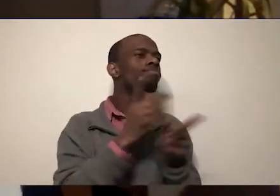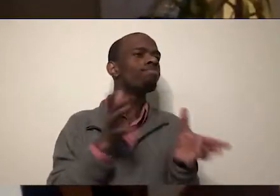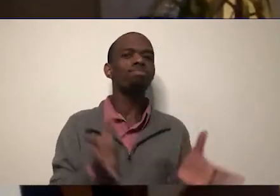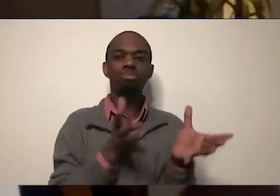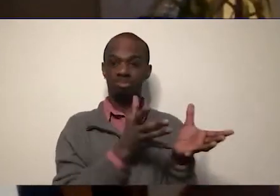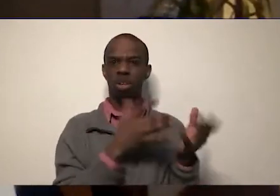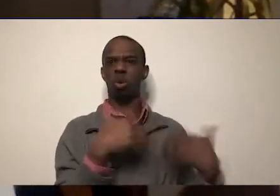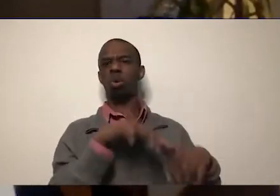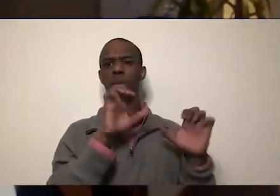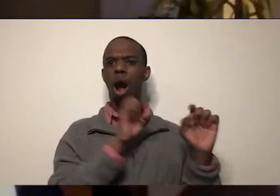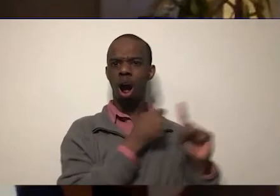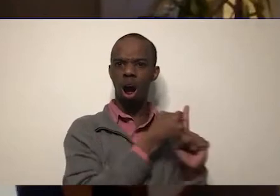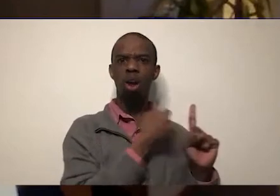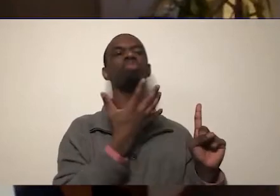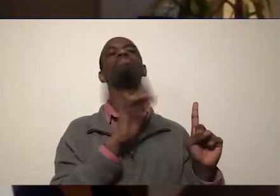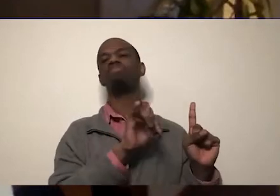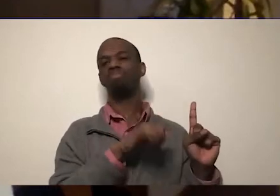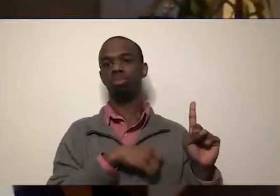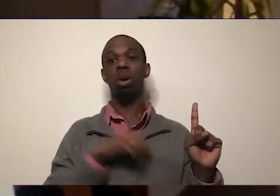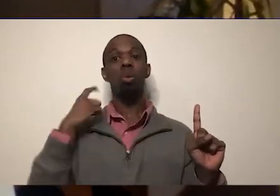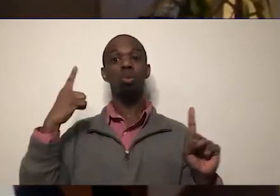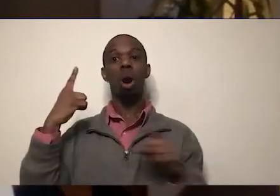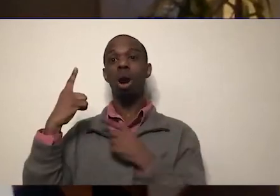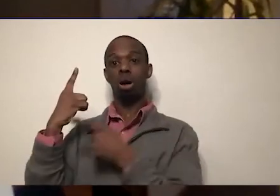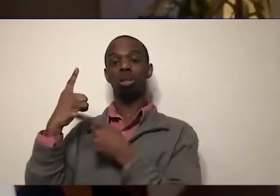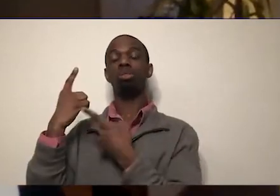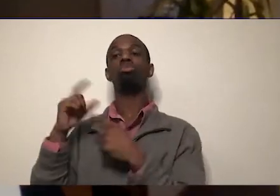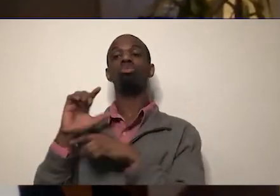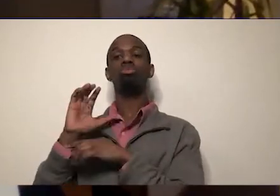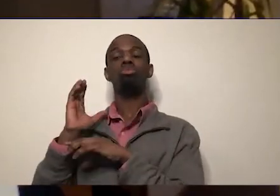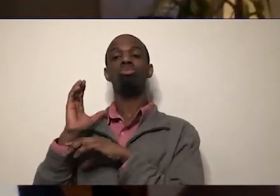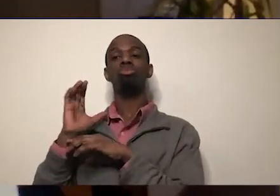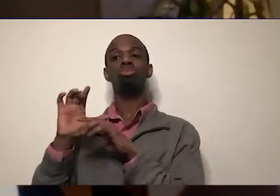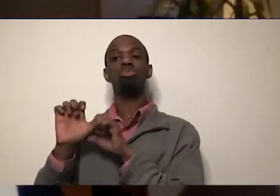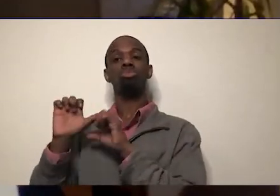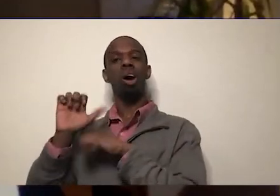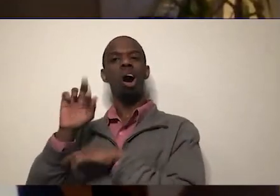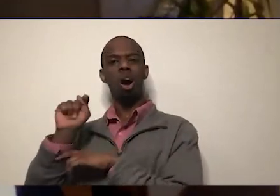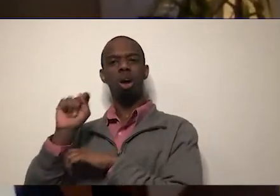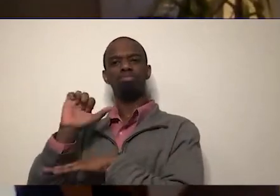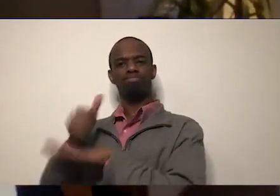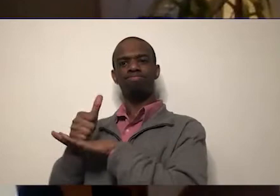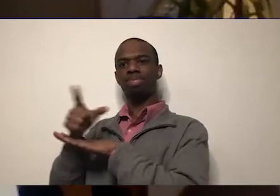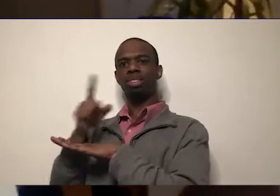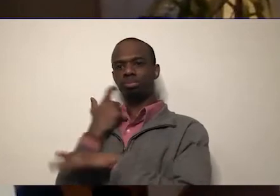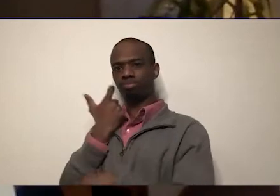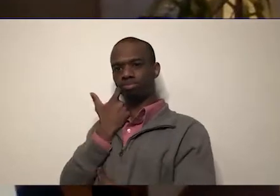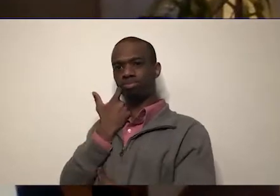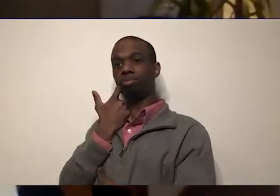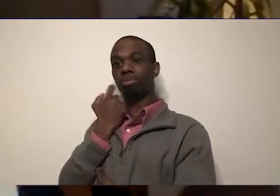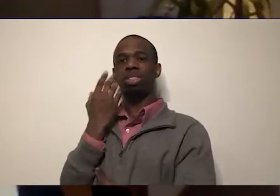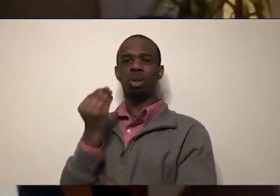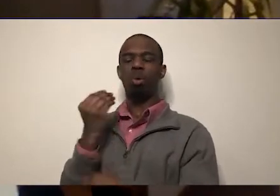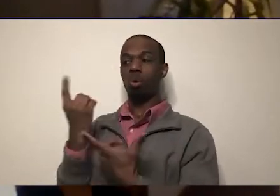in his newly commissioned piece, We Do Not All Breathe the Same Air, delves into the uneven distribution of air